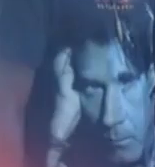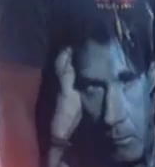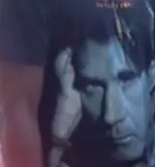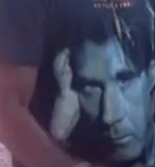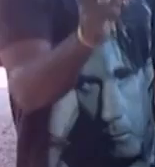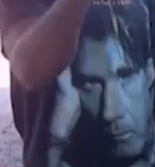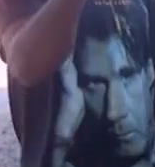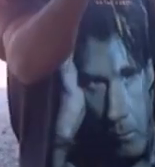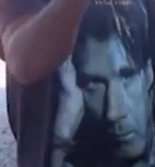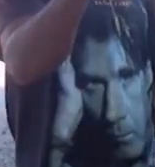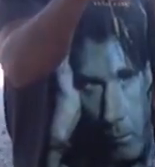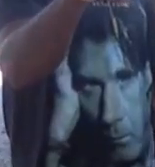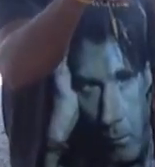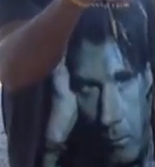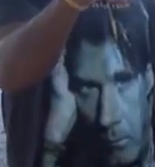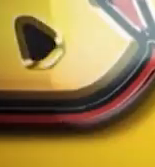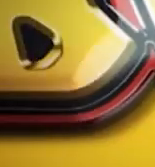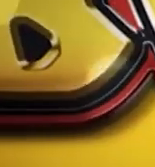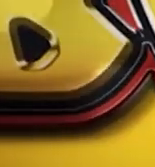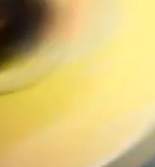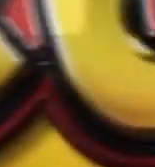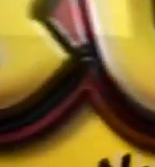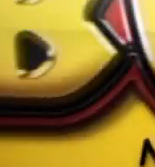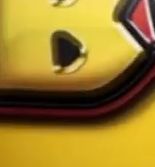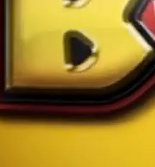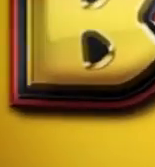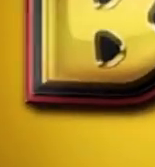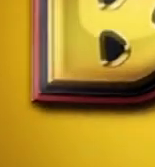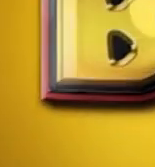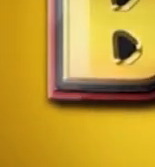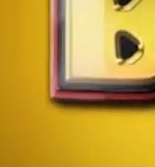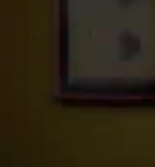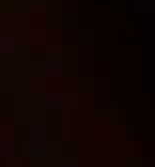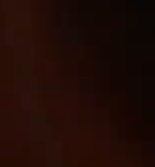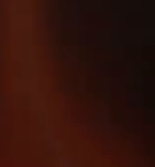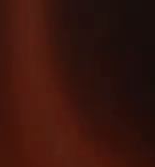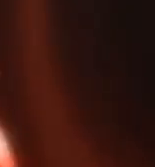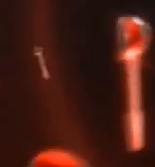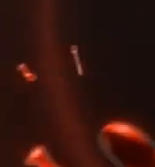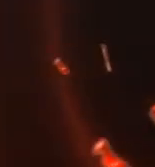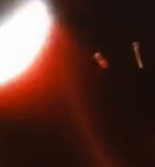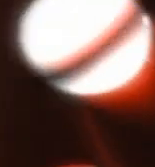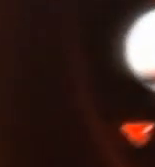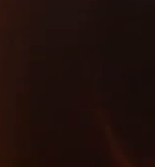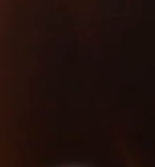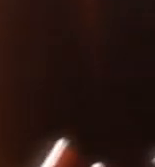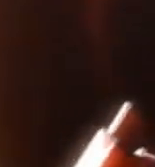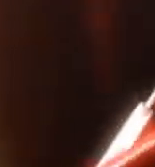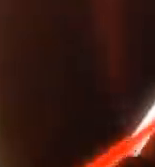Bula FM number 2 NSR. Bula FM number 2 NSR.